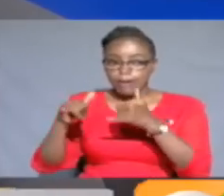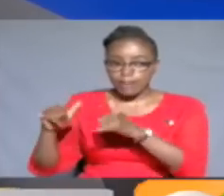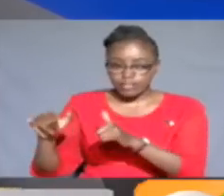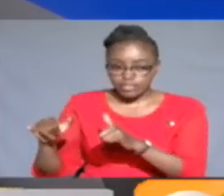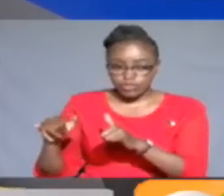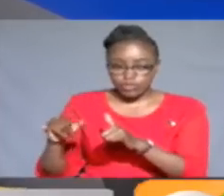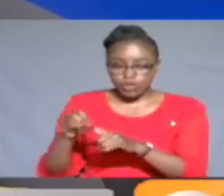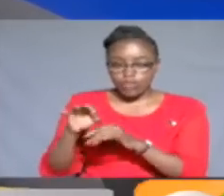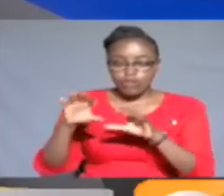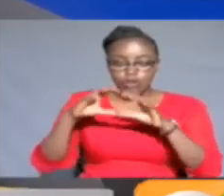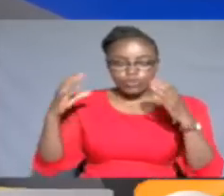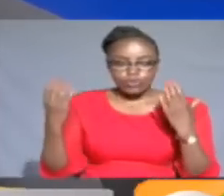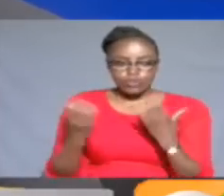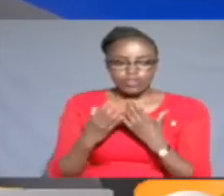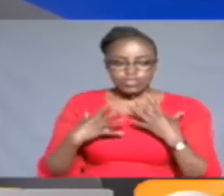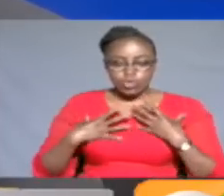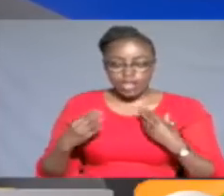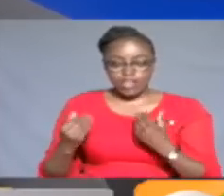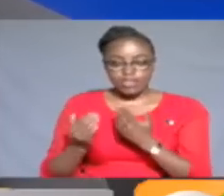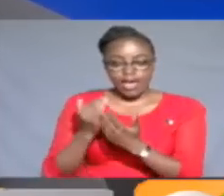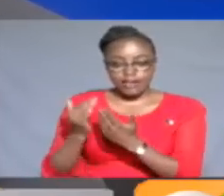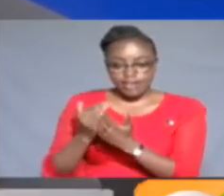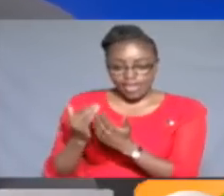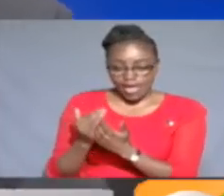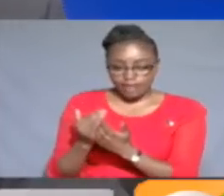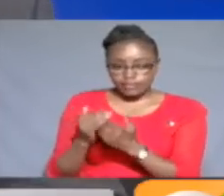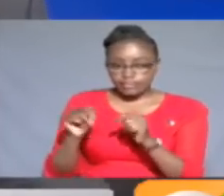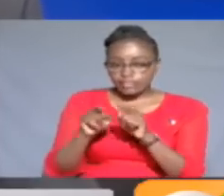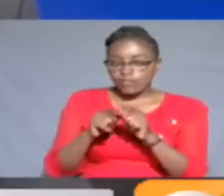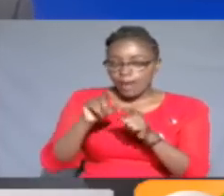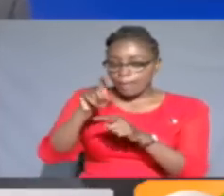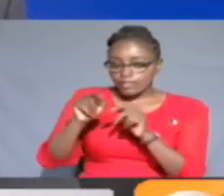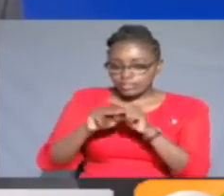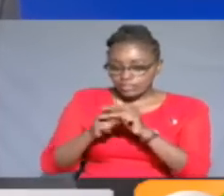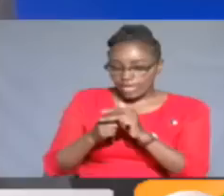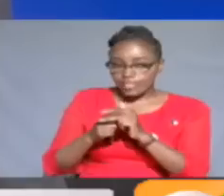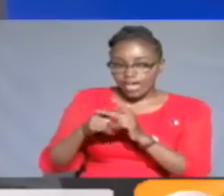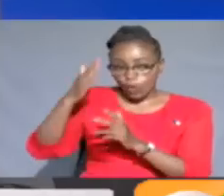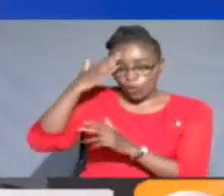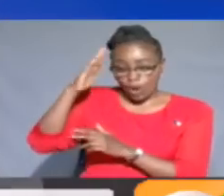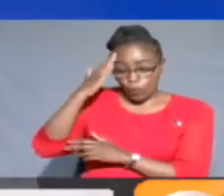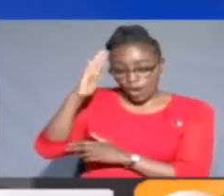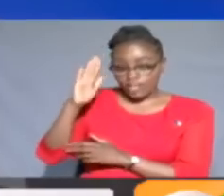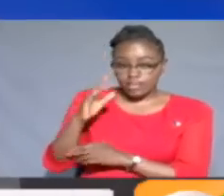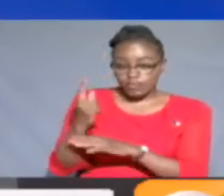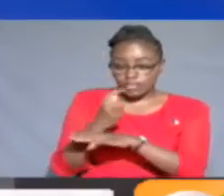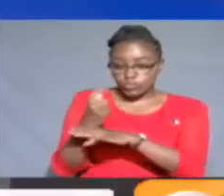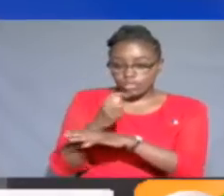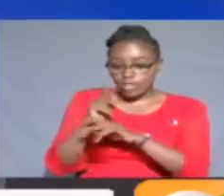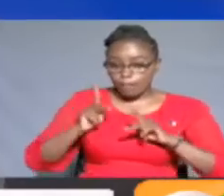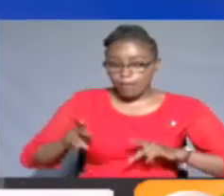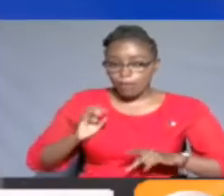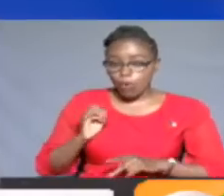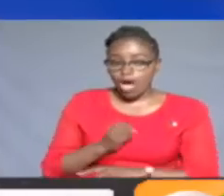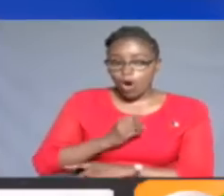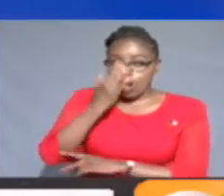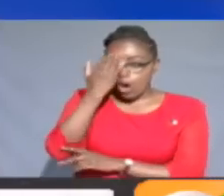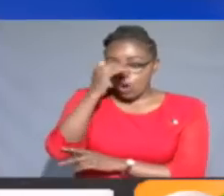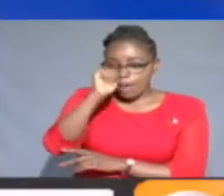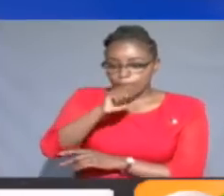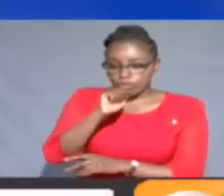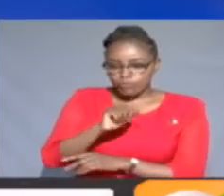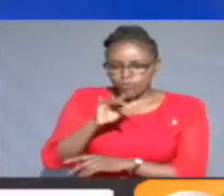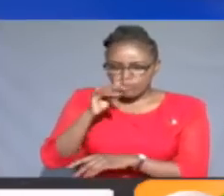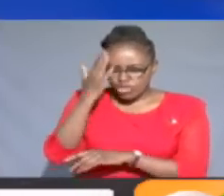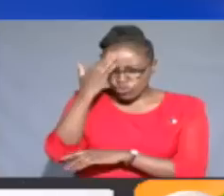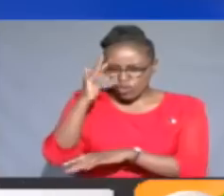of universal health cover. But I must say that we must start with awareness. We must train our people so that it can be picked